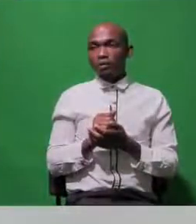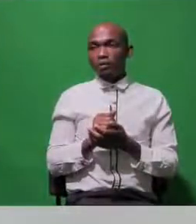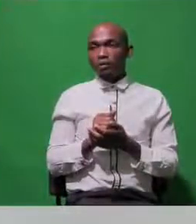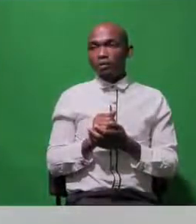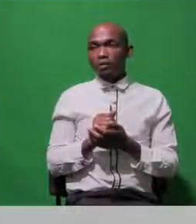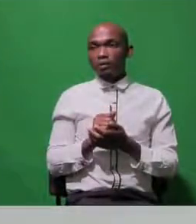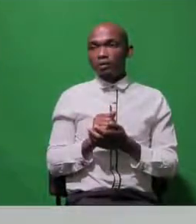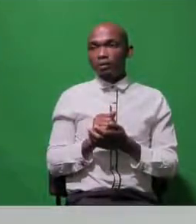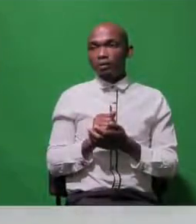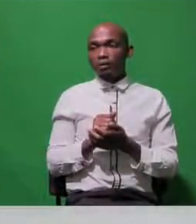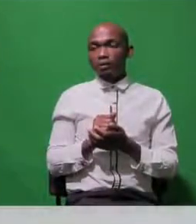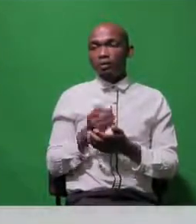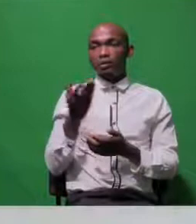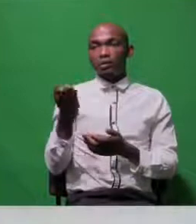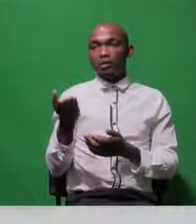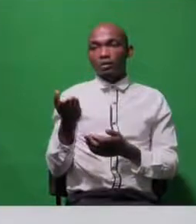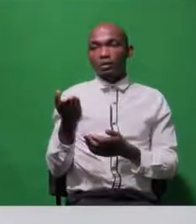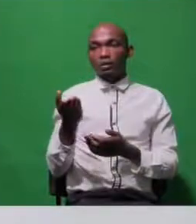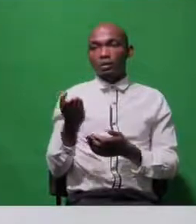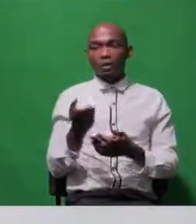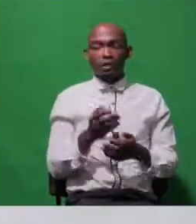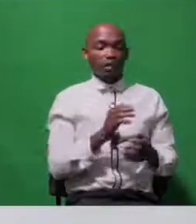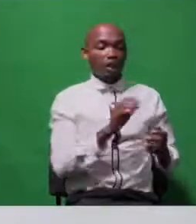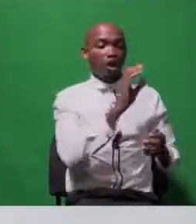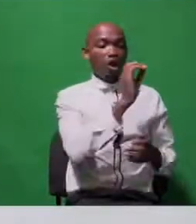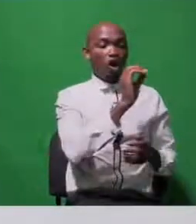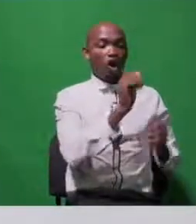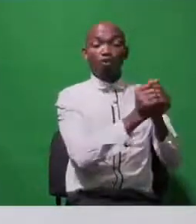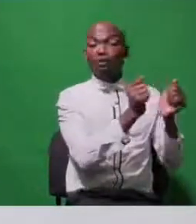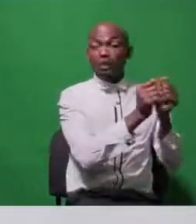now this is the object,